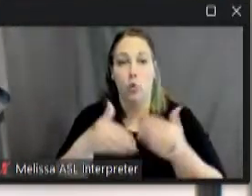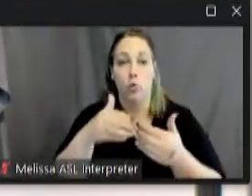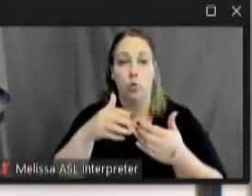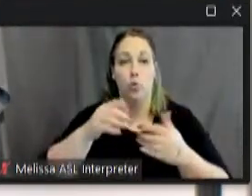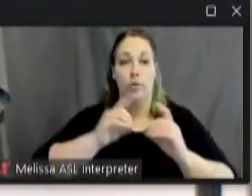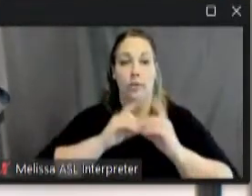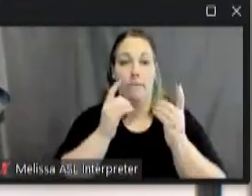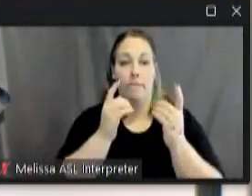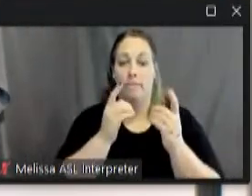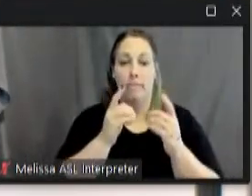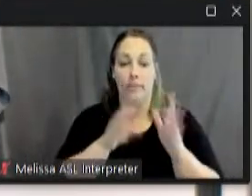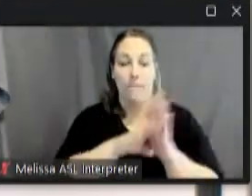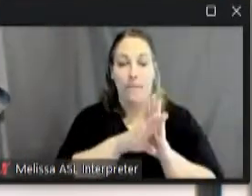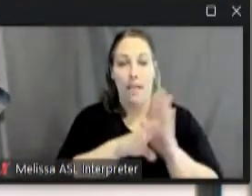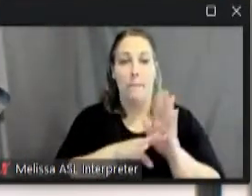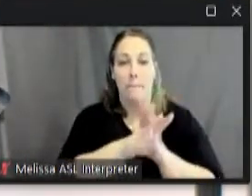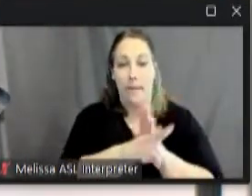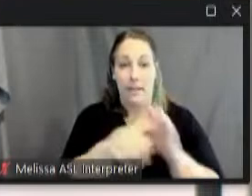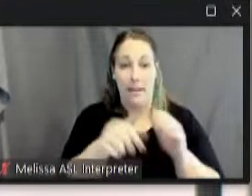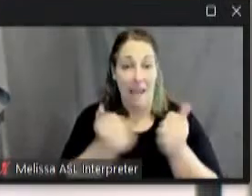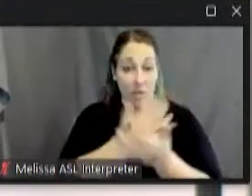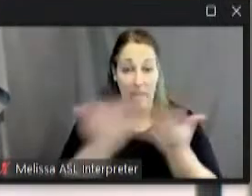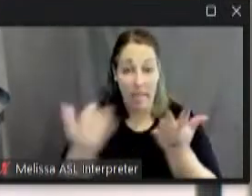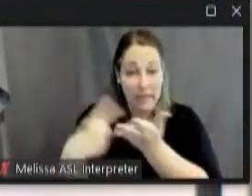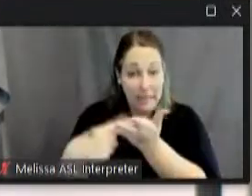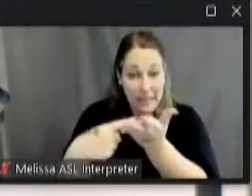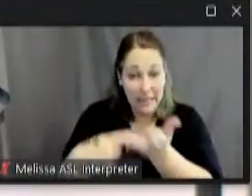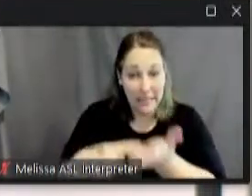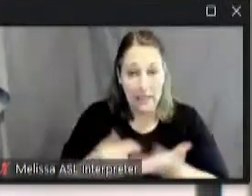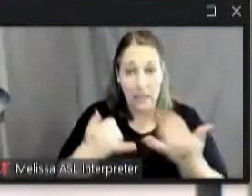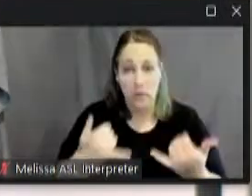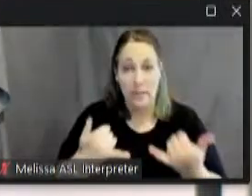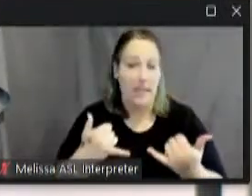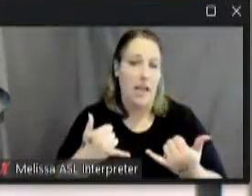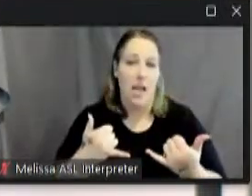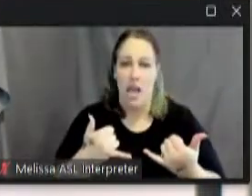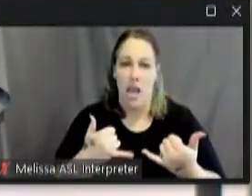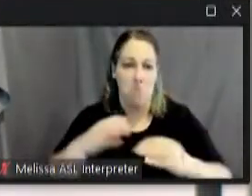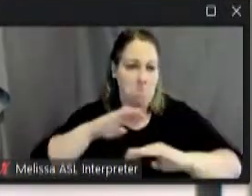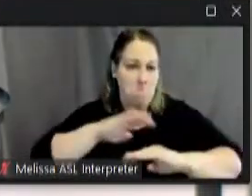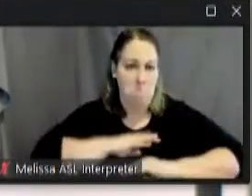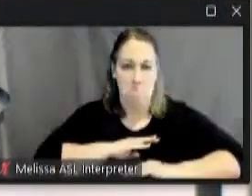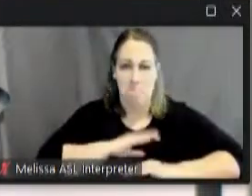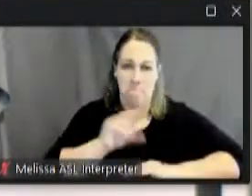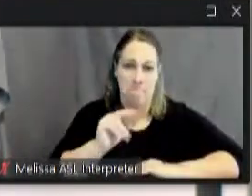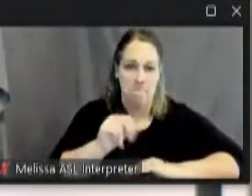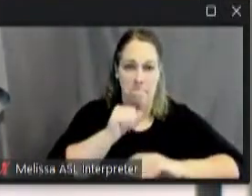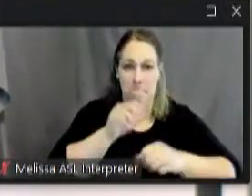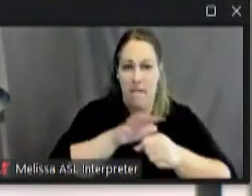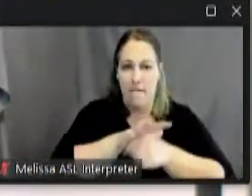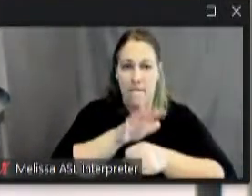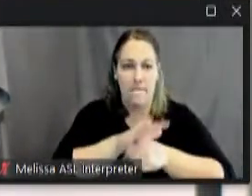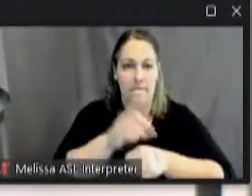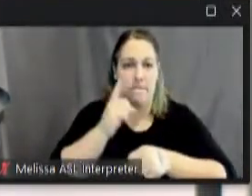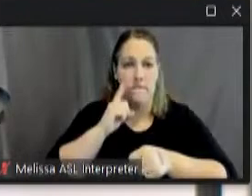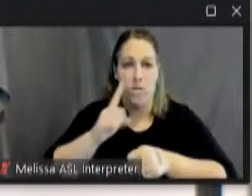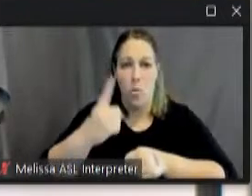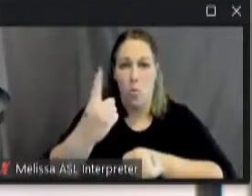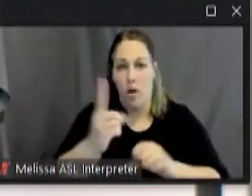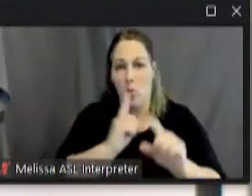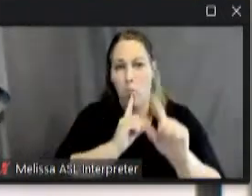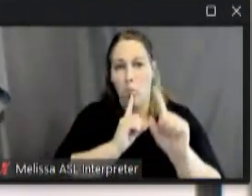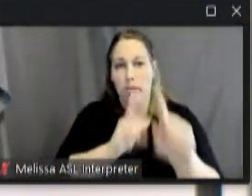not enough to provide a comprehensive response to the situation faced by women and girls